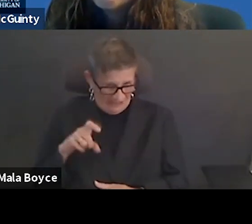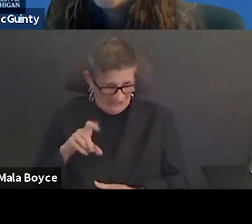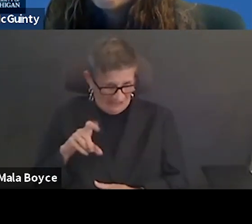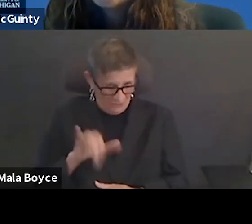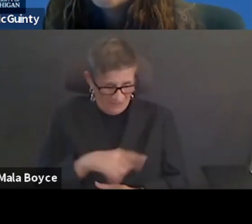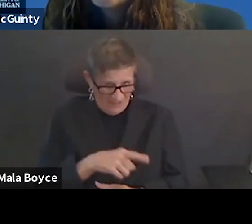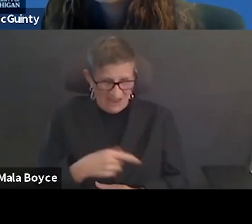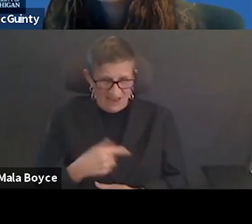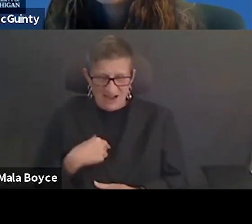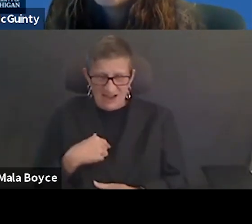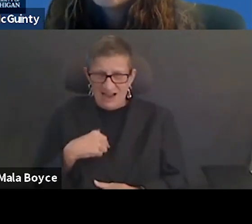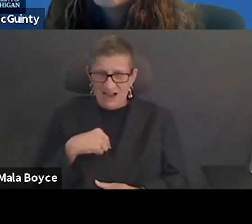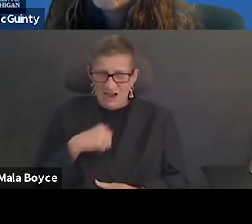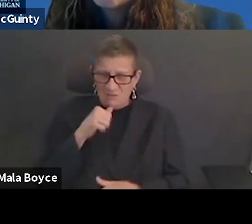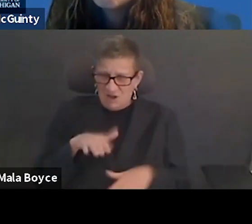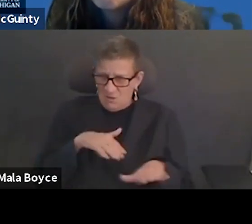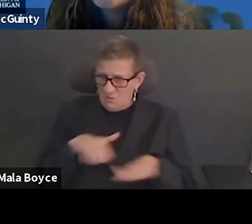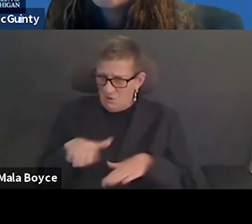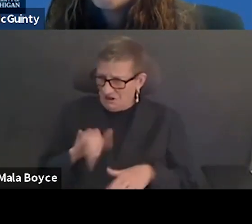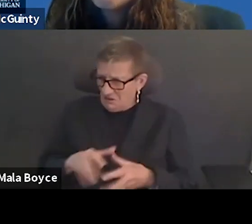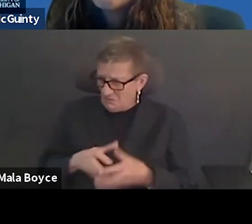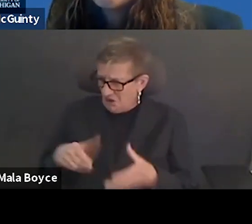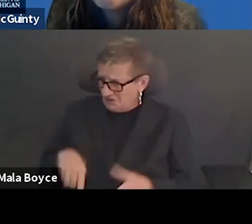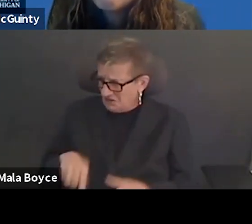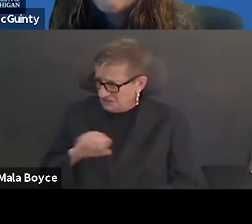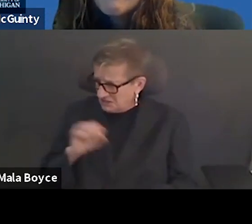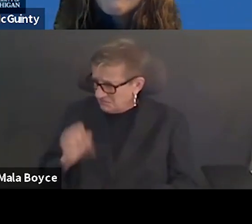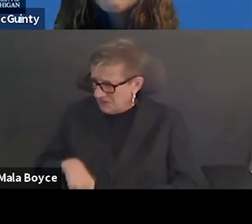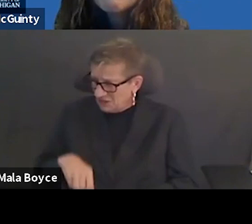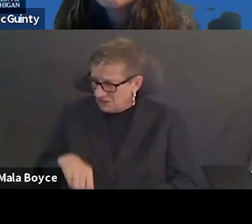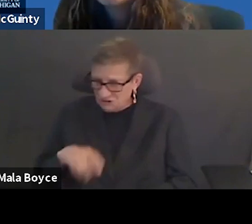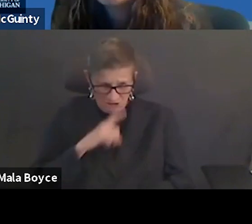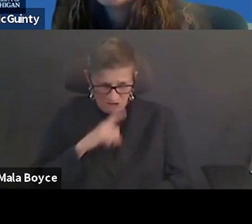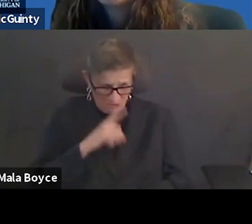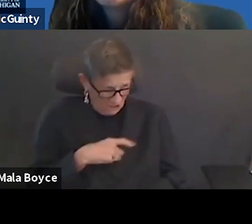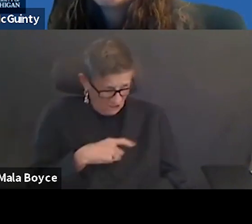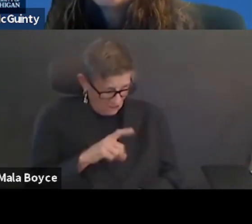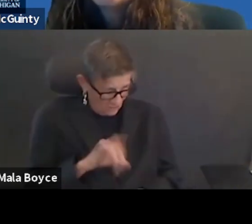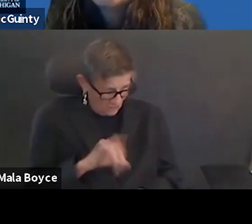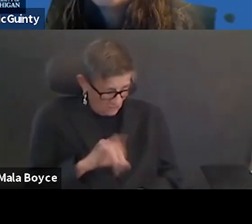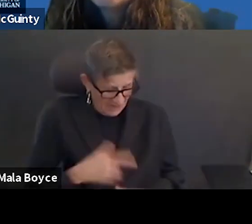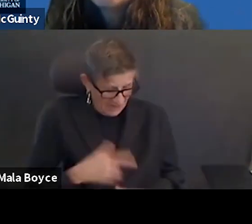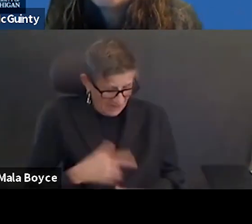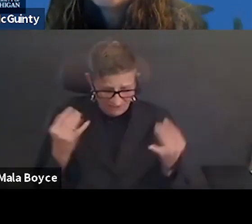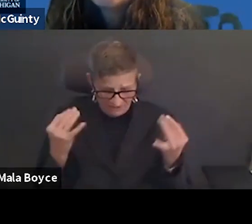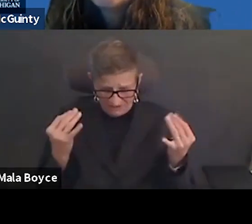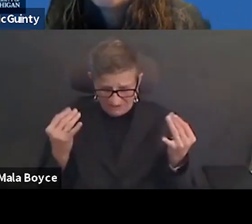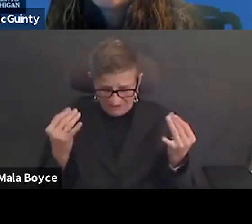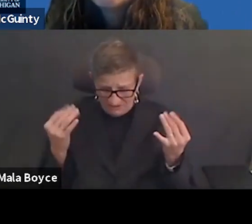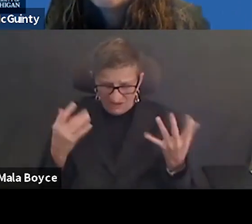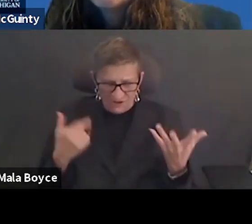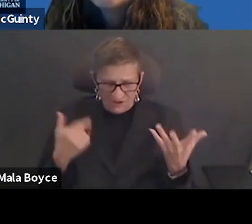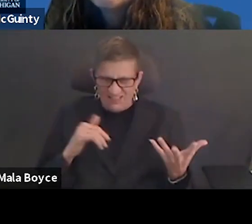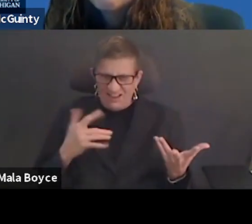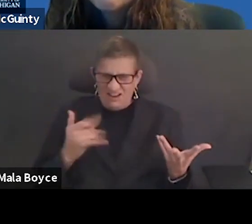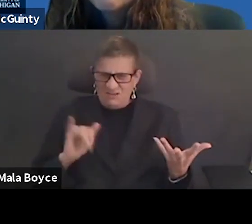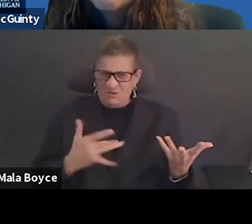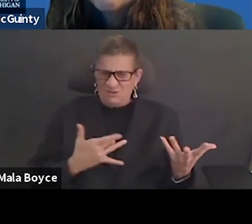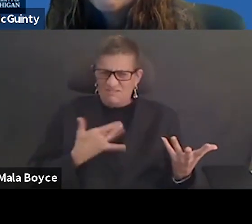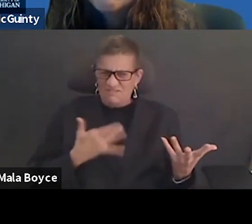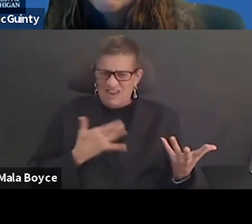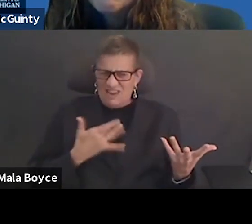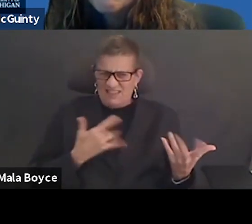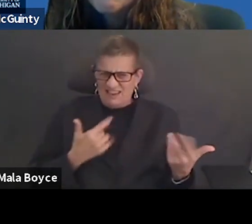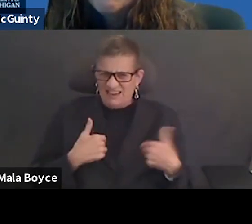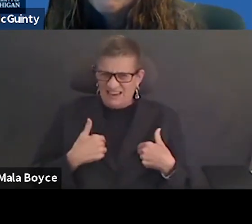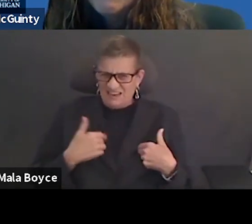I'm not walking at all this semester. Is it really something I should do? And I think just the feeling of like, is